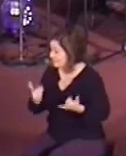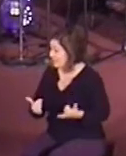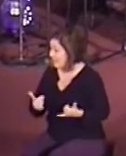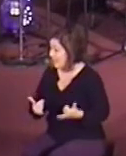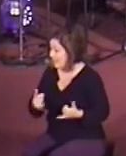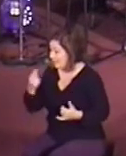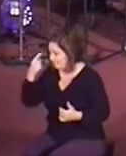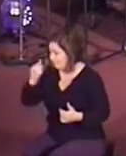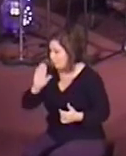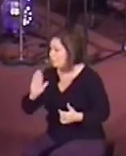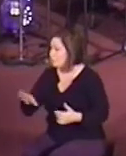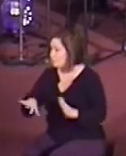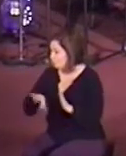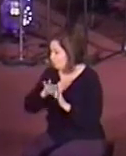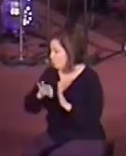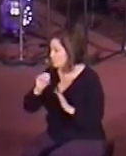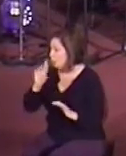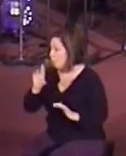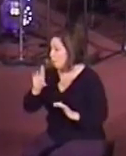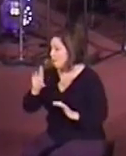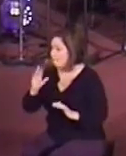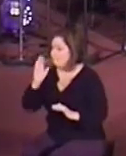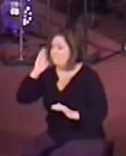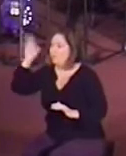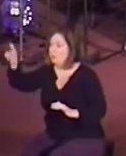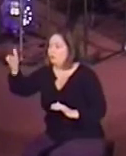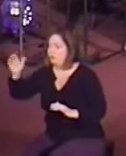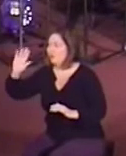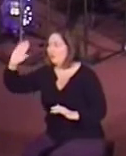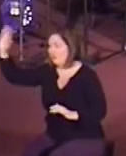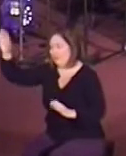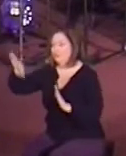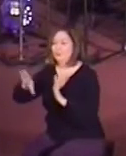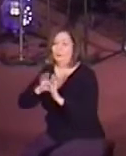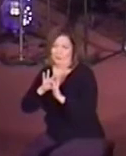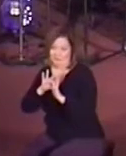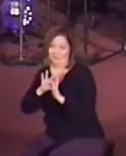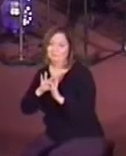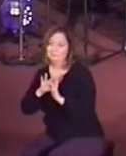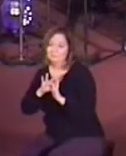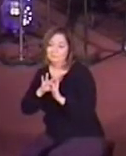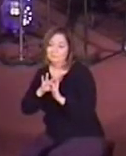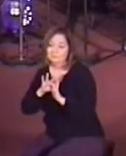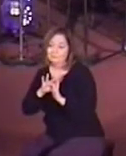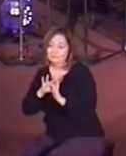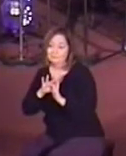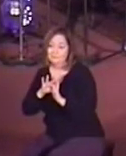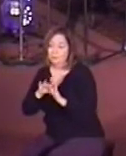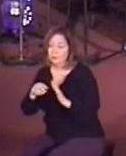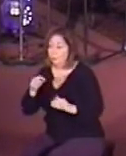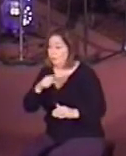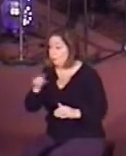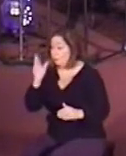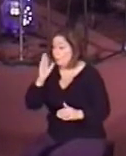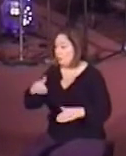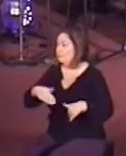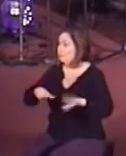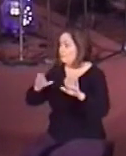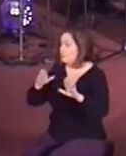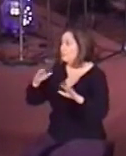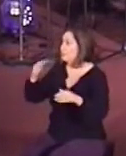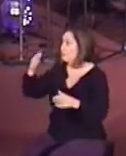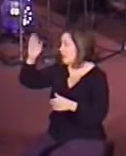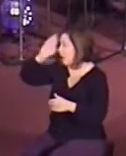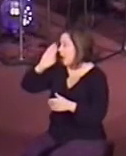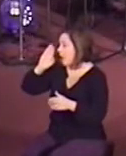at your choosing, or he'll be your king in the future at his choosing. Either you'll submit to him in a loving relationship